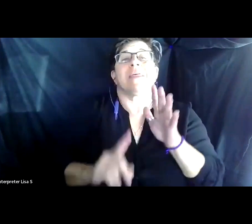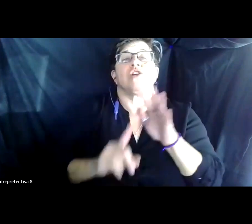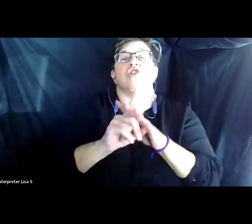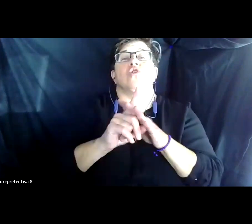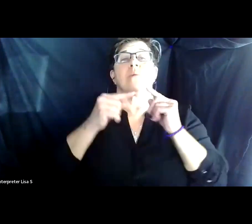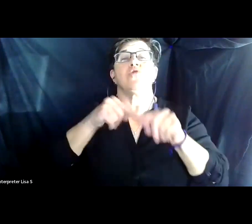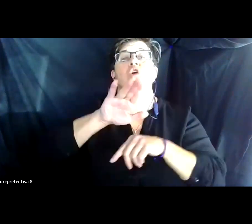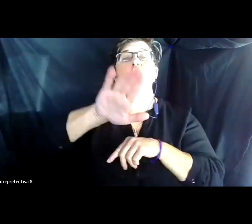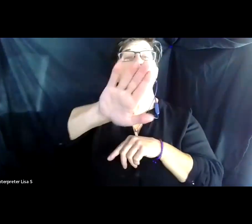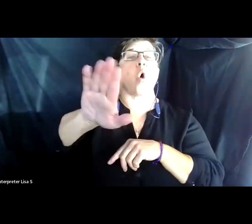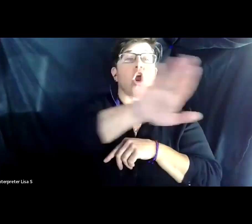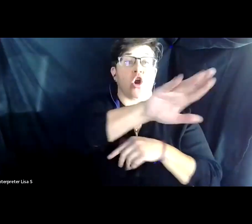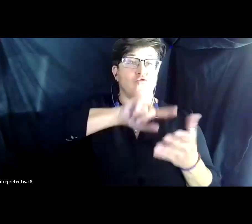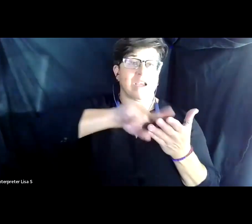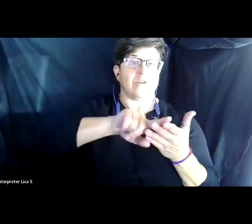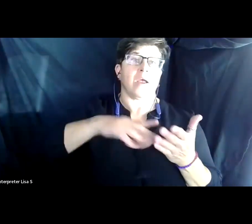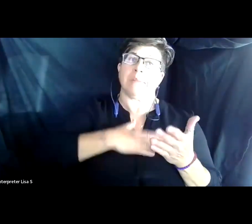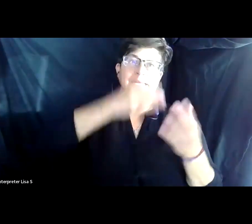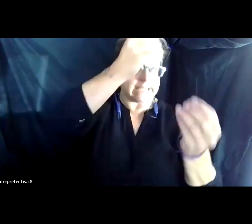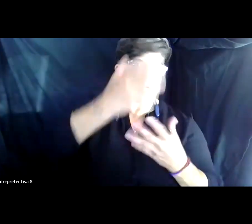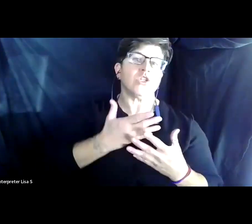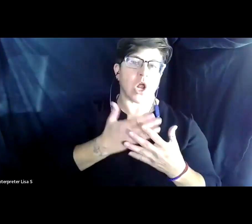research, certainly keep us aware of that.